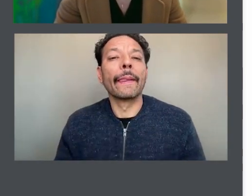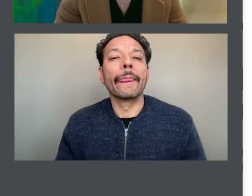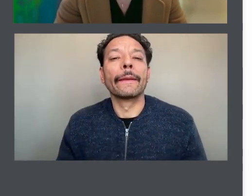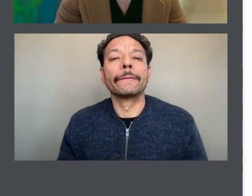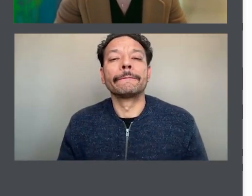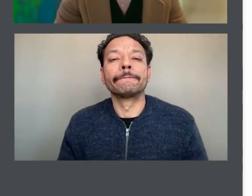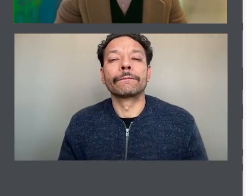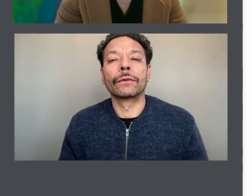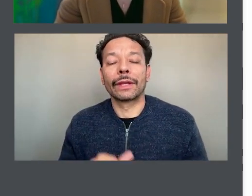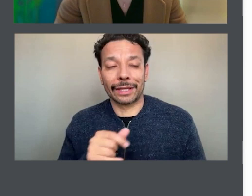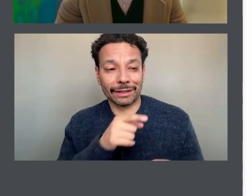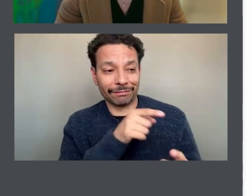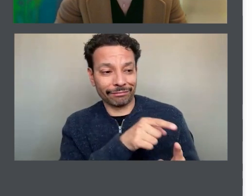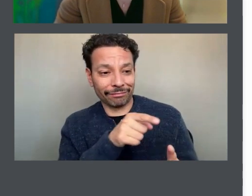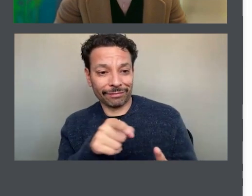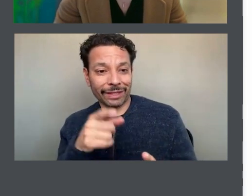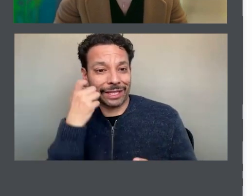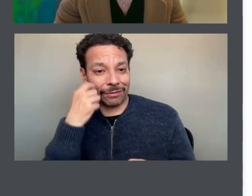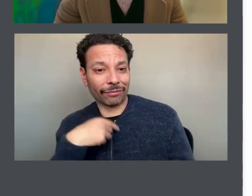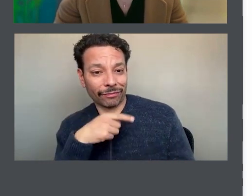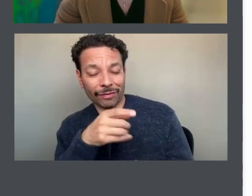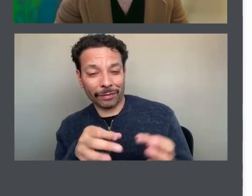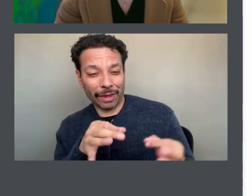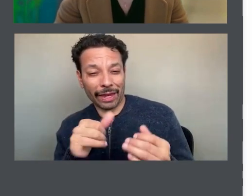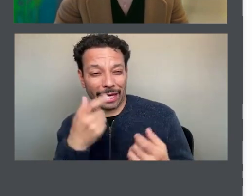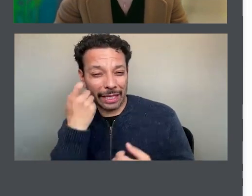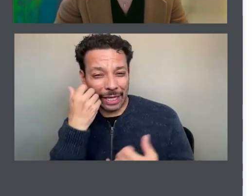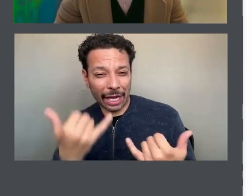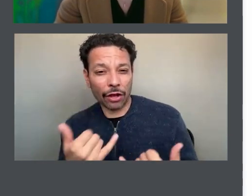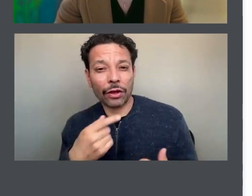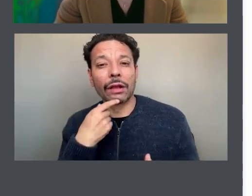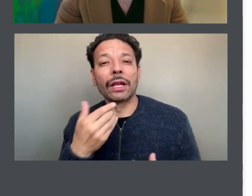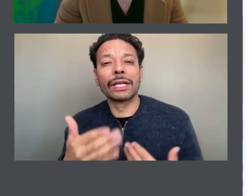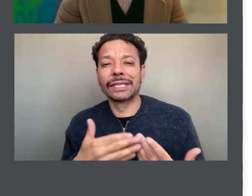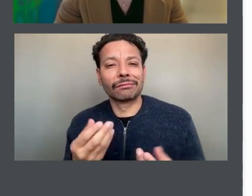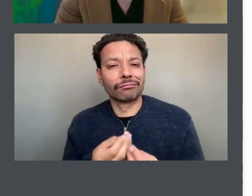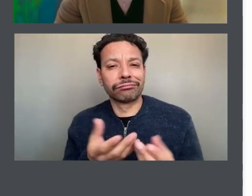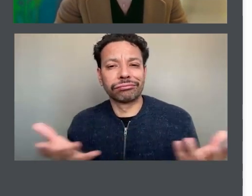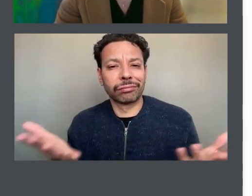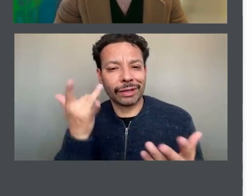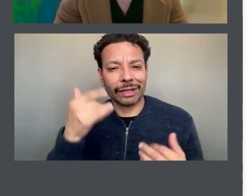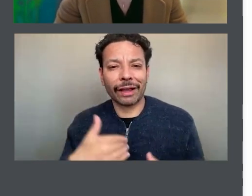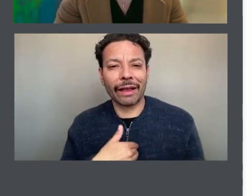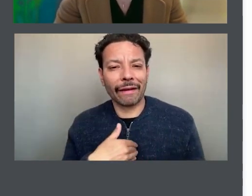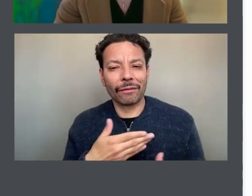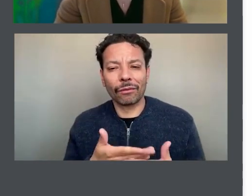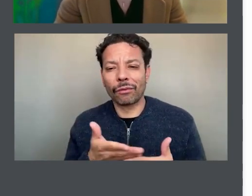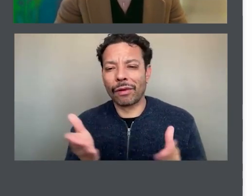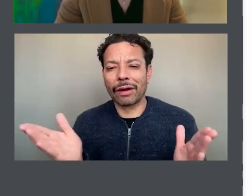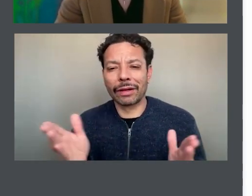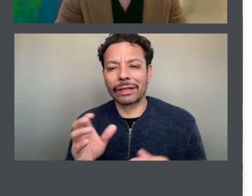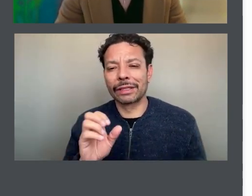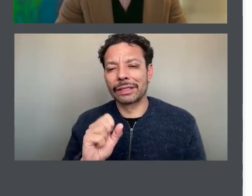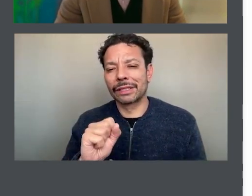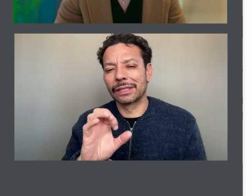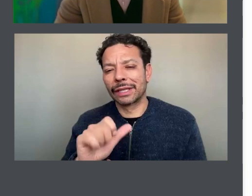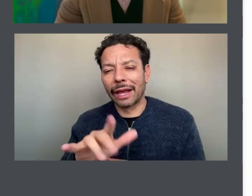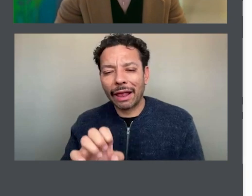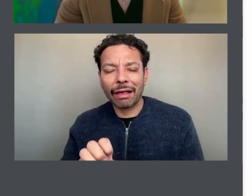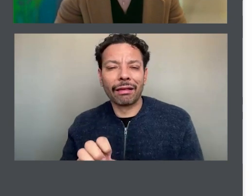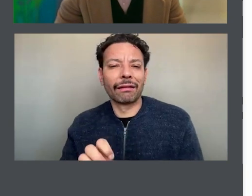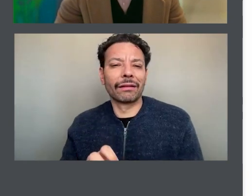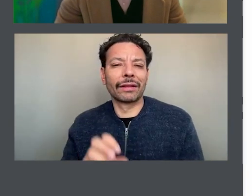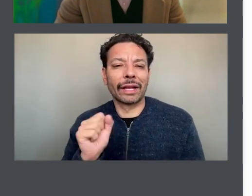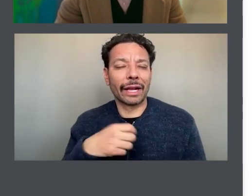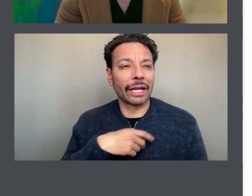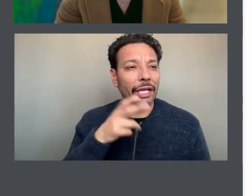the sections that I pointed out just now. It's quite easily administered because of the Likert scale. It's very kind of just